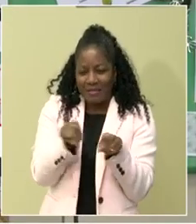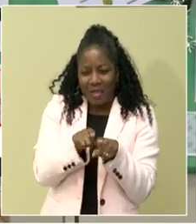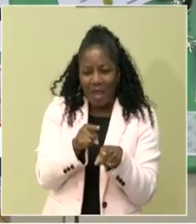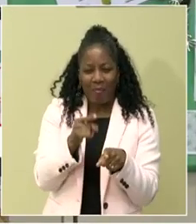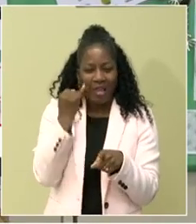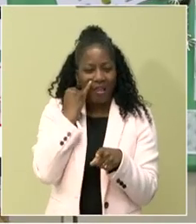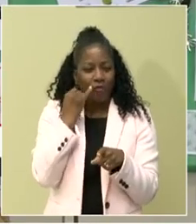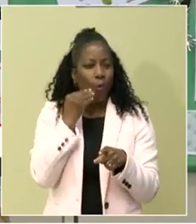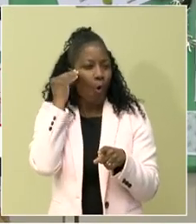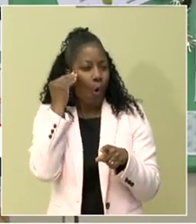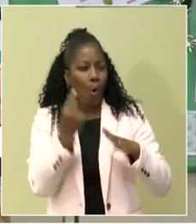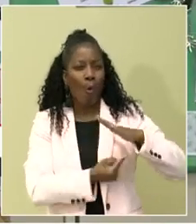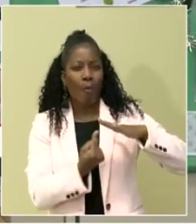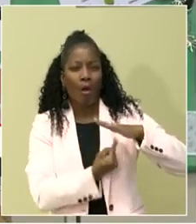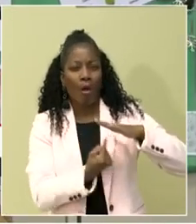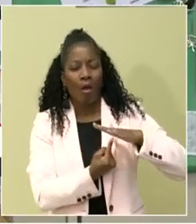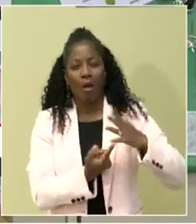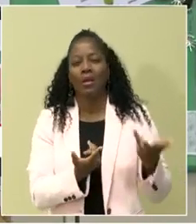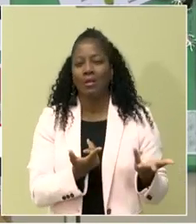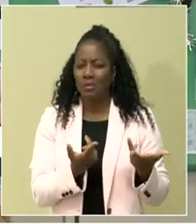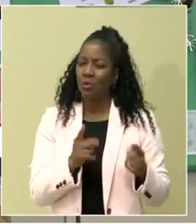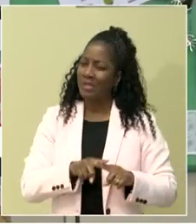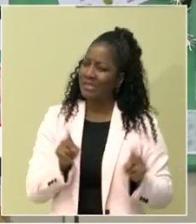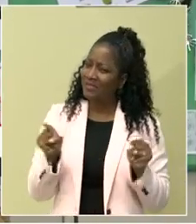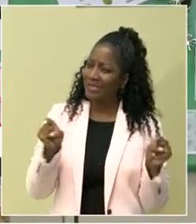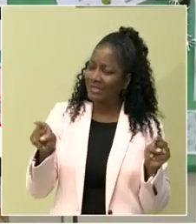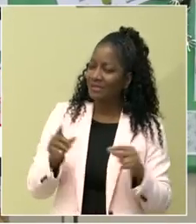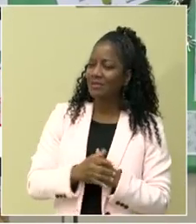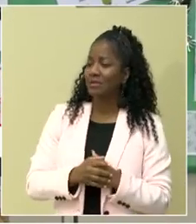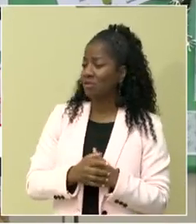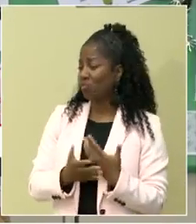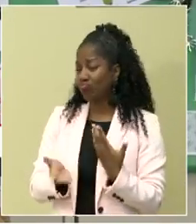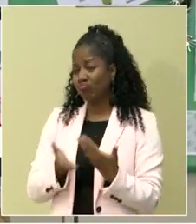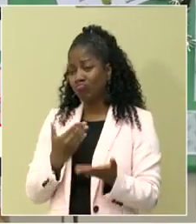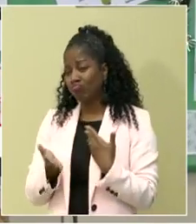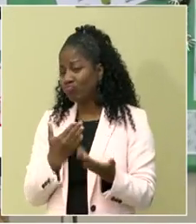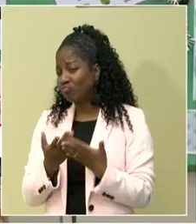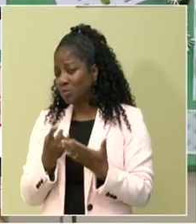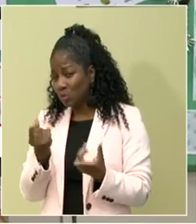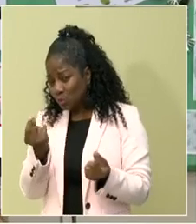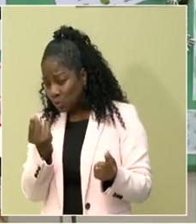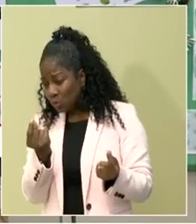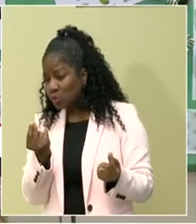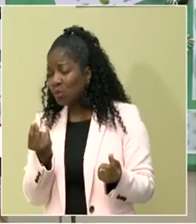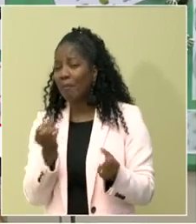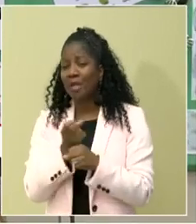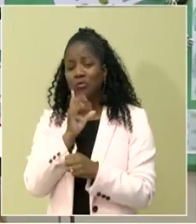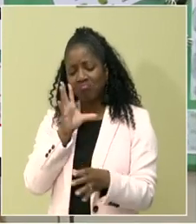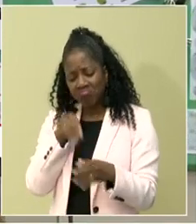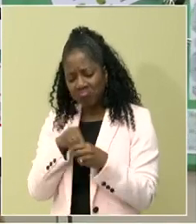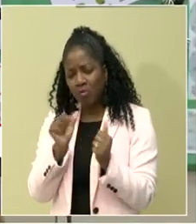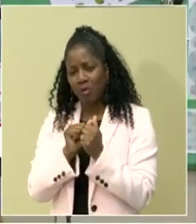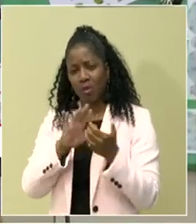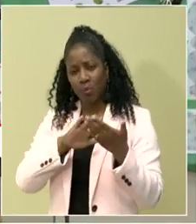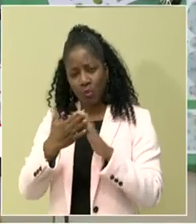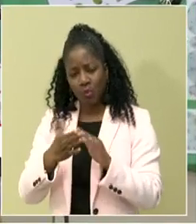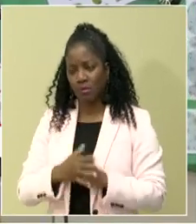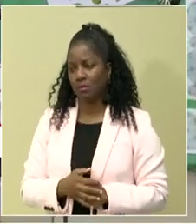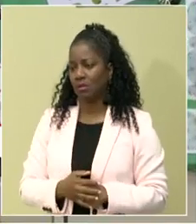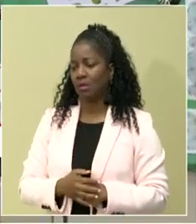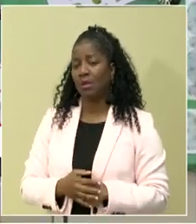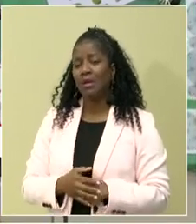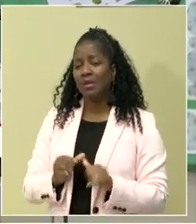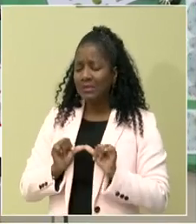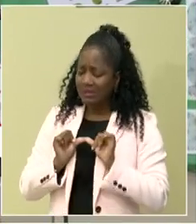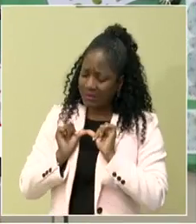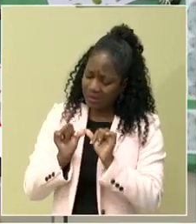alone. So I just want to make sure that no matter what you do, that you're involved in your community, that you make an